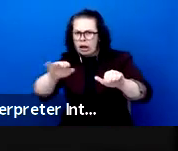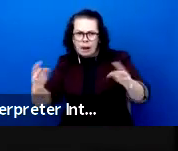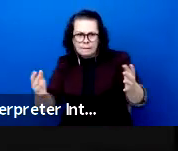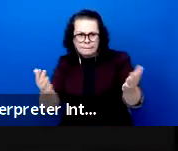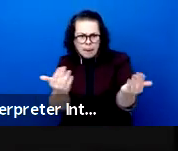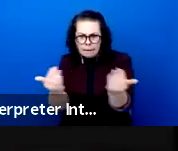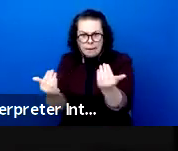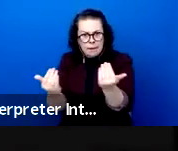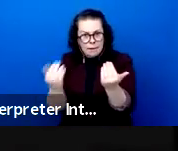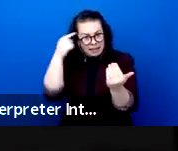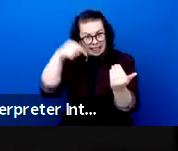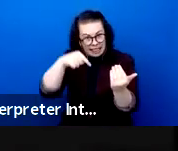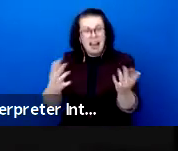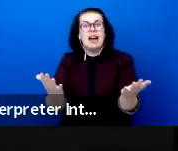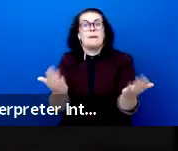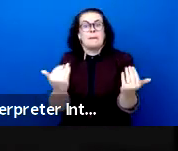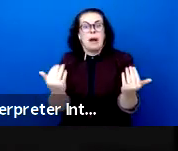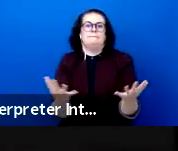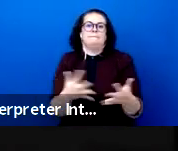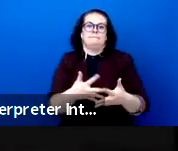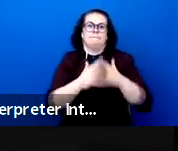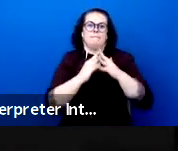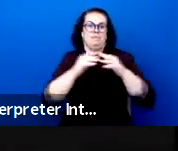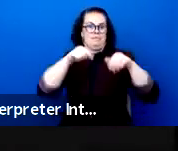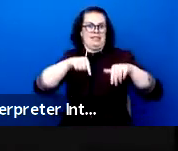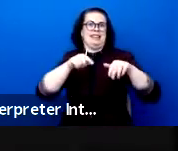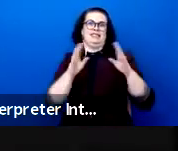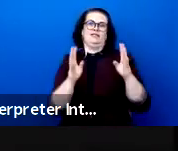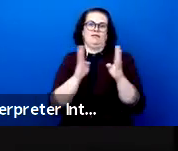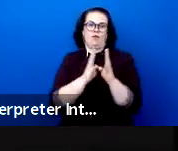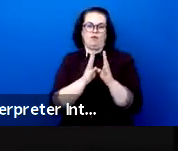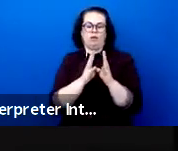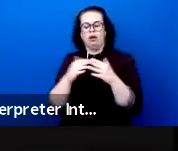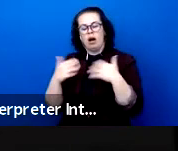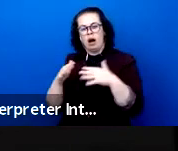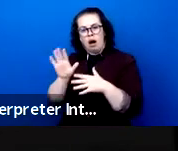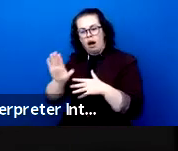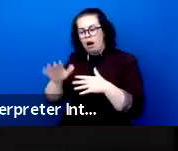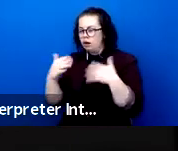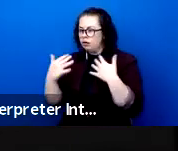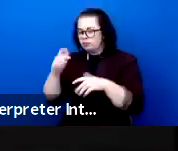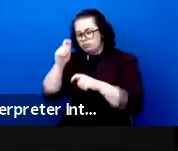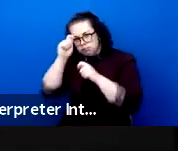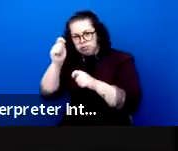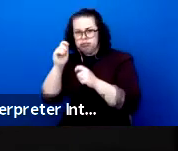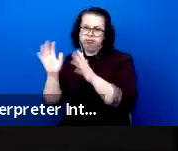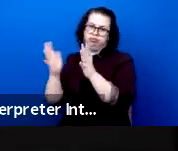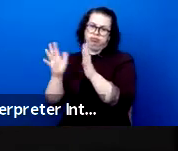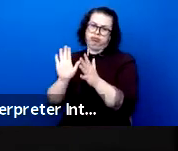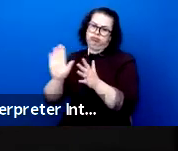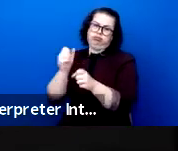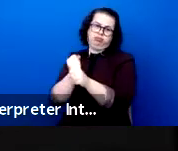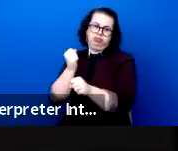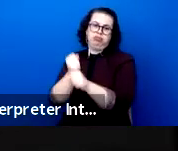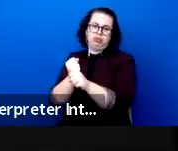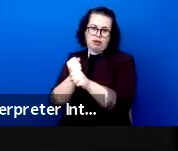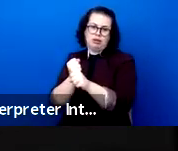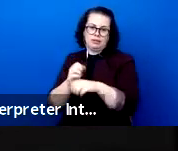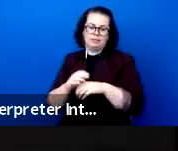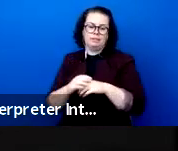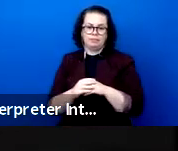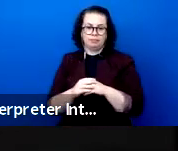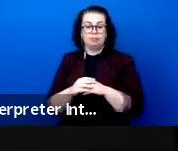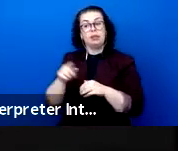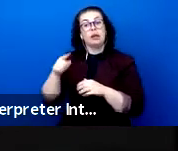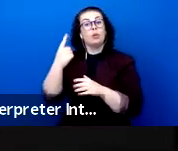life. Congratulations for this great job, especially to our dedicated project